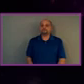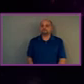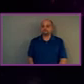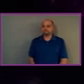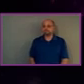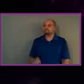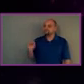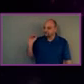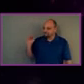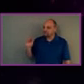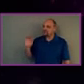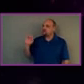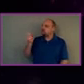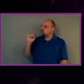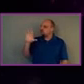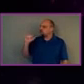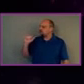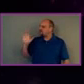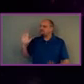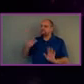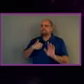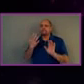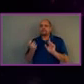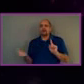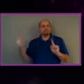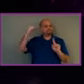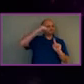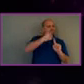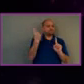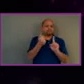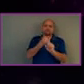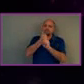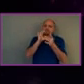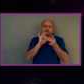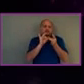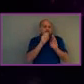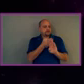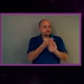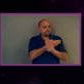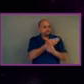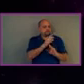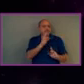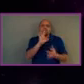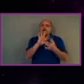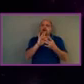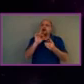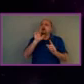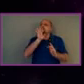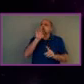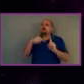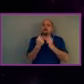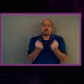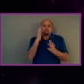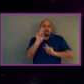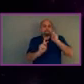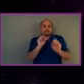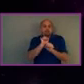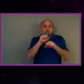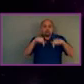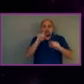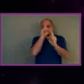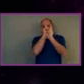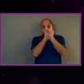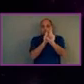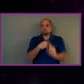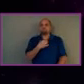Nice. So, Jessica, I want to go back to what you mentioned earlier in the show, talking about how many people worked on this mission. And I'm curious to know, how